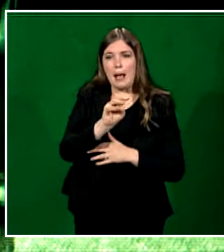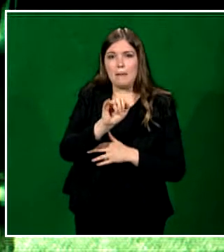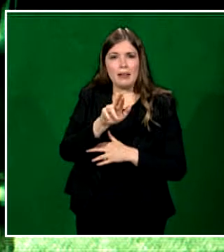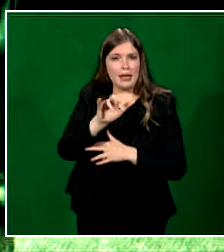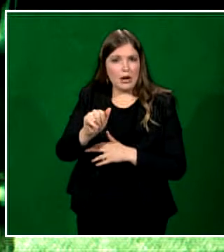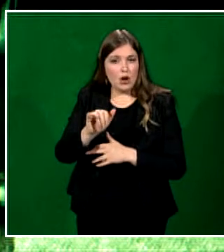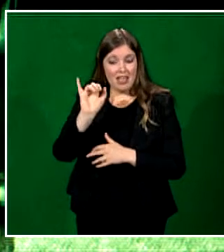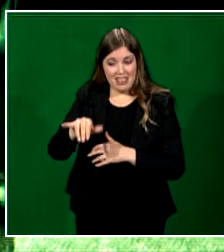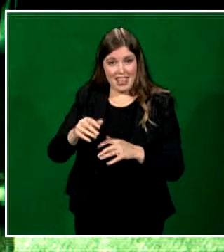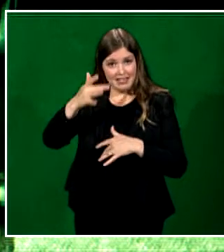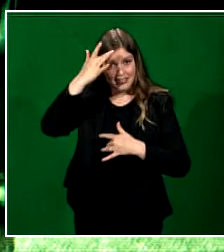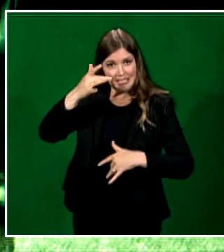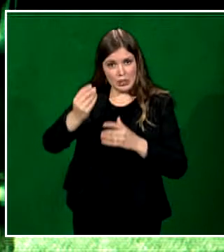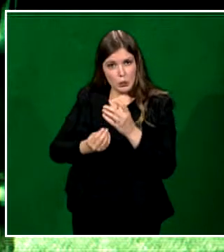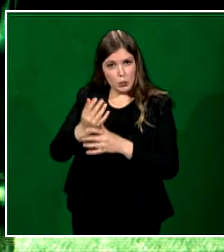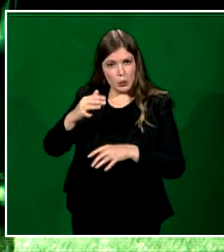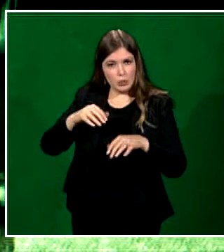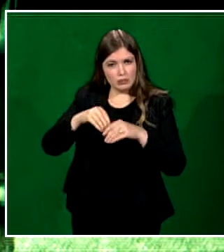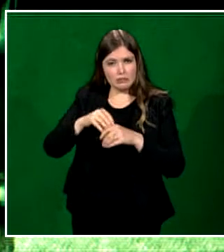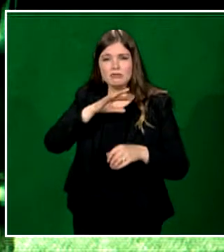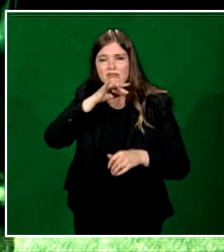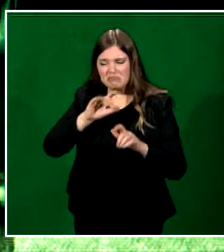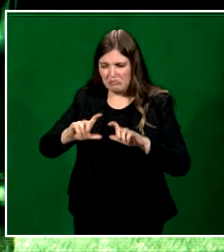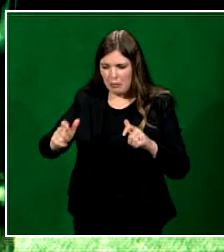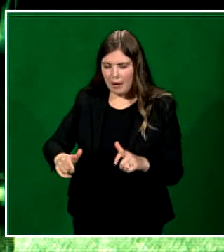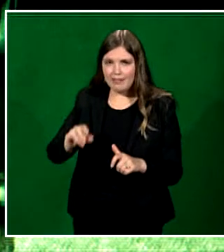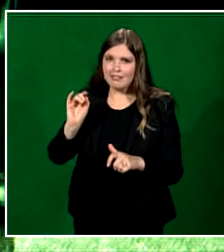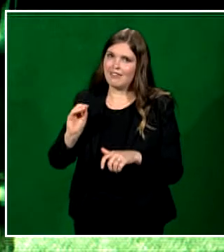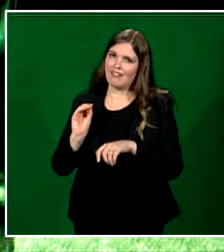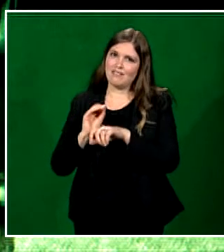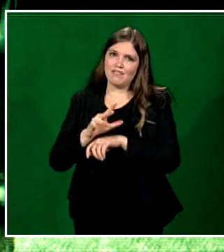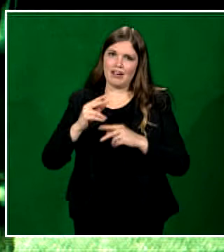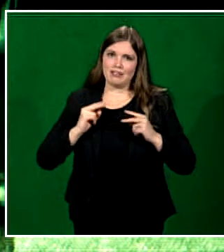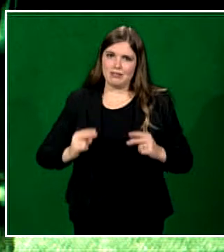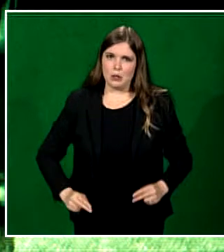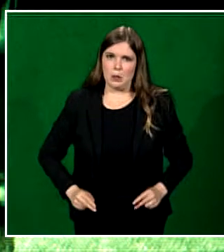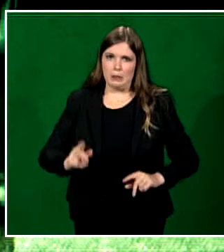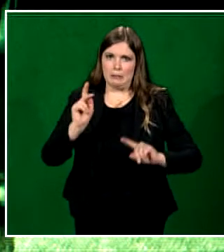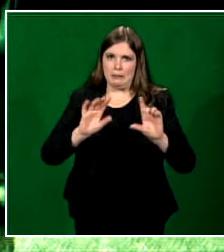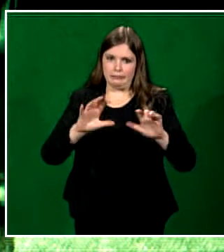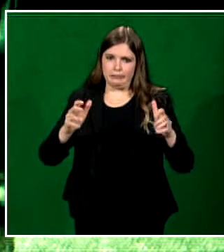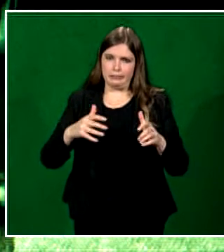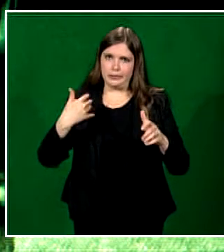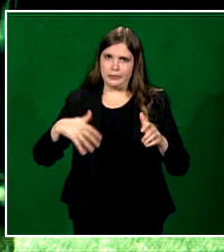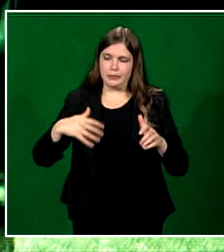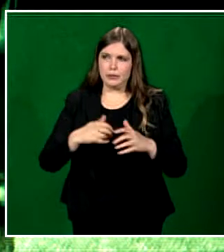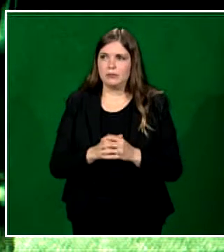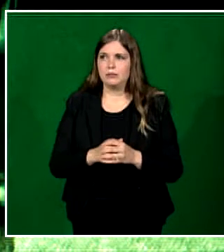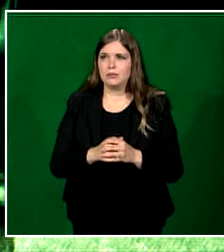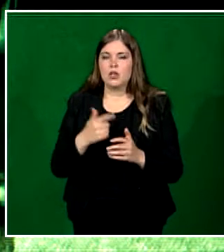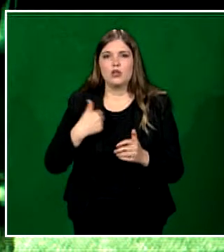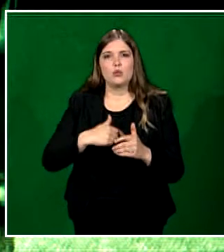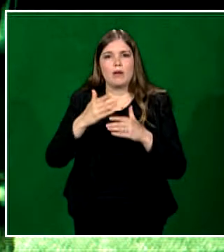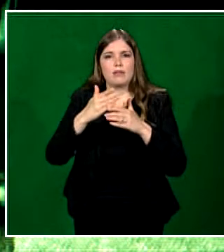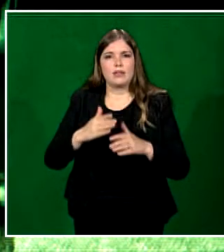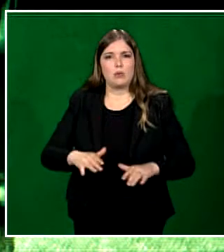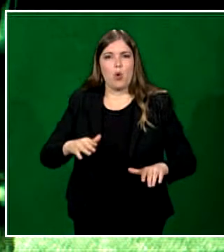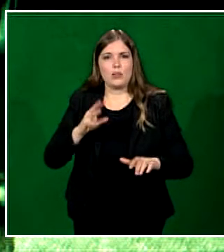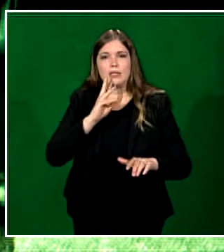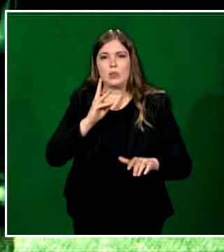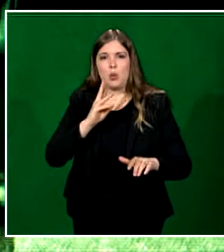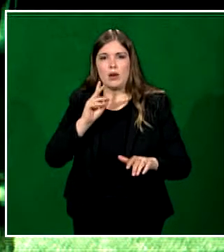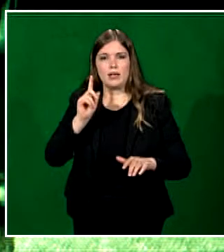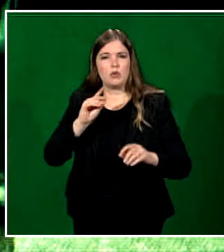mud formed by this weed, which affects human populations in those areas. The dead shoots of the hyacinth decompose in water and affect